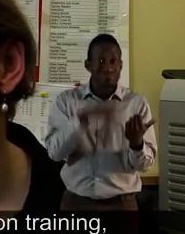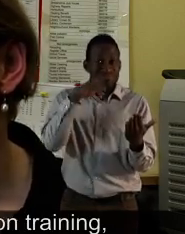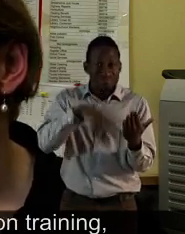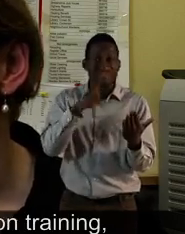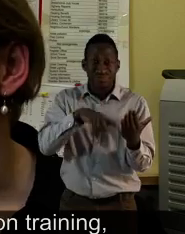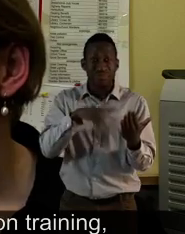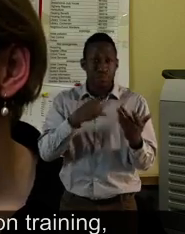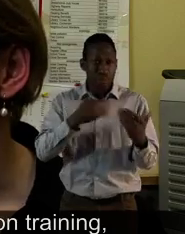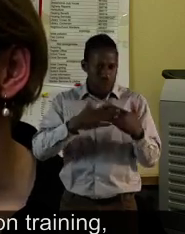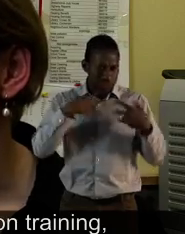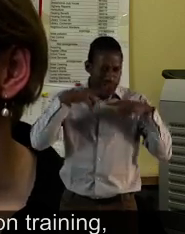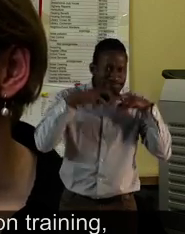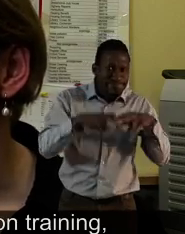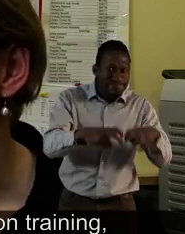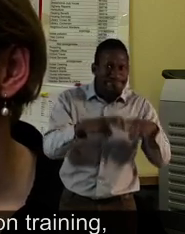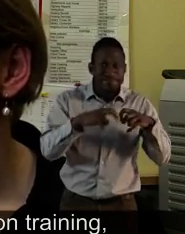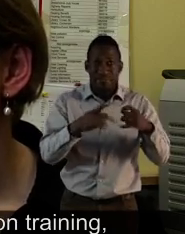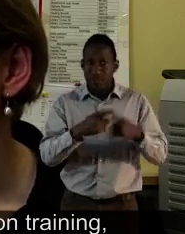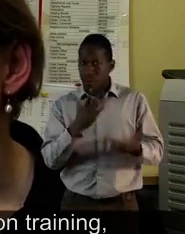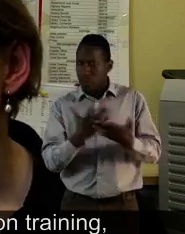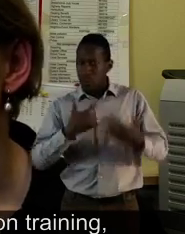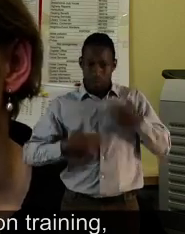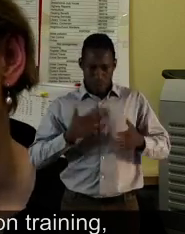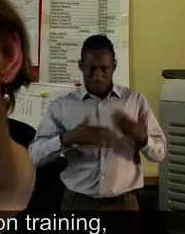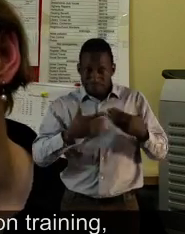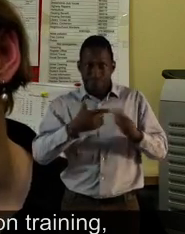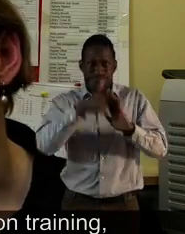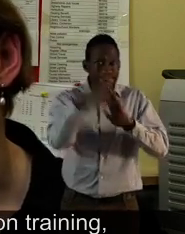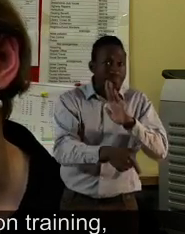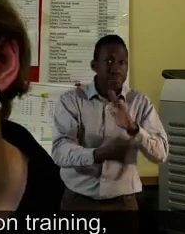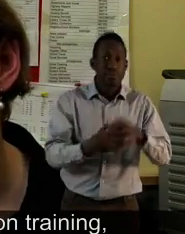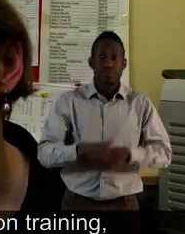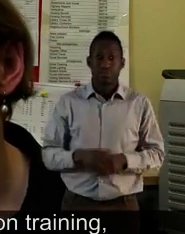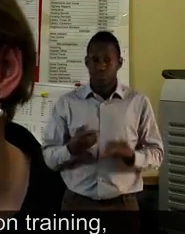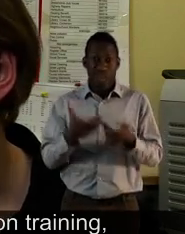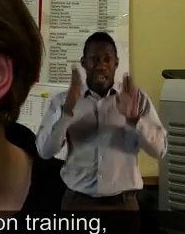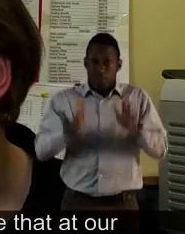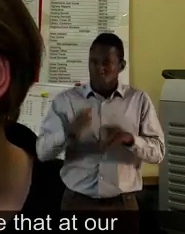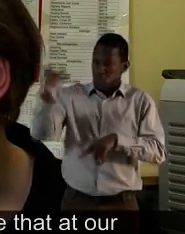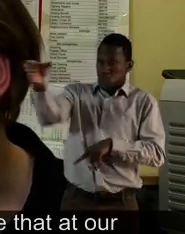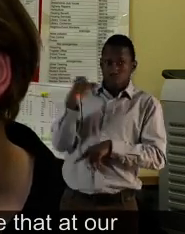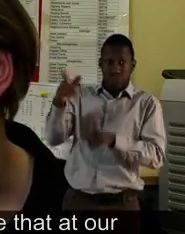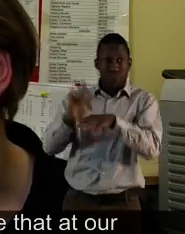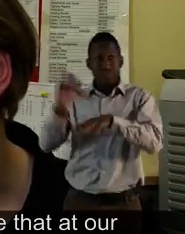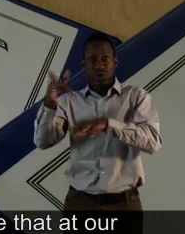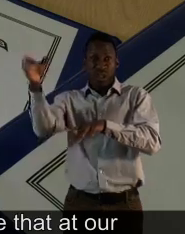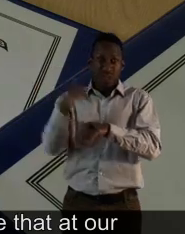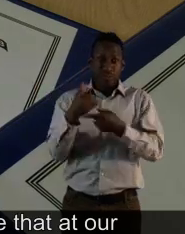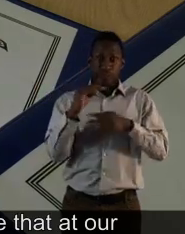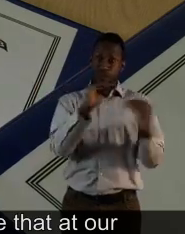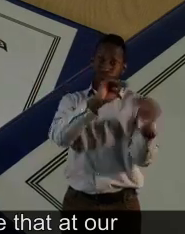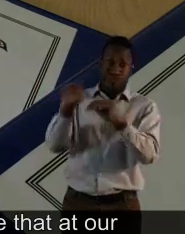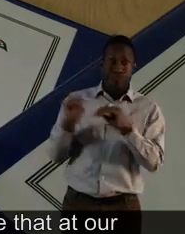about. So it doesn't have to be hands-on training, it can be self-led learning as well, and I think it's really good to have such a